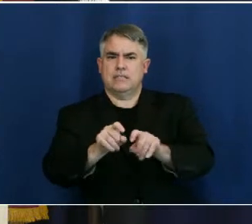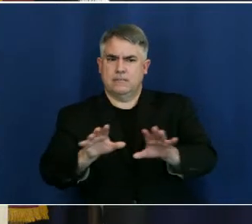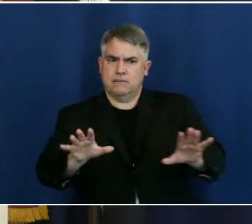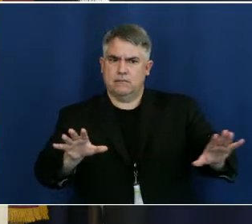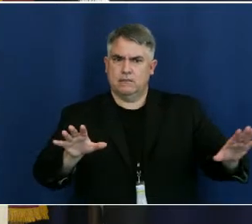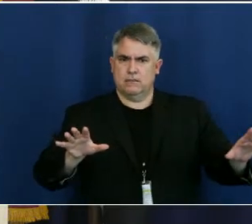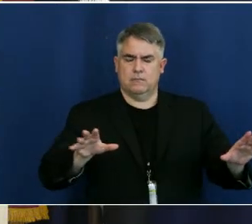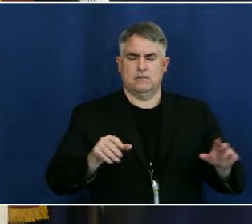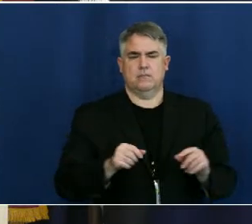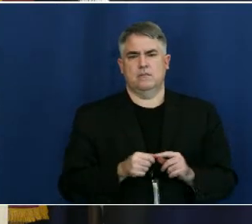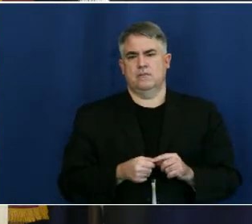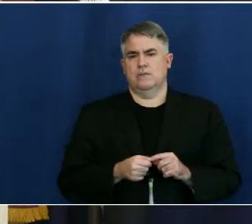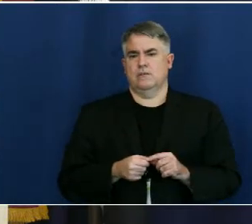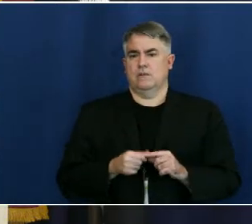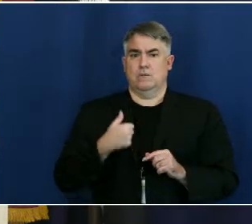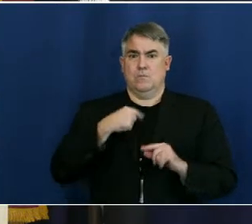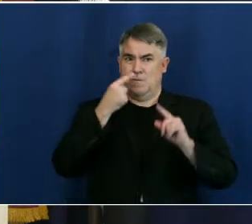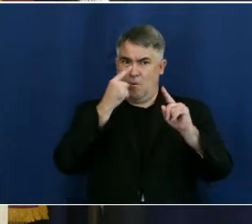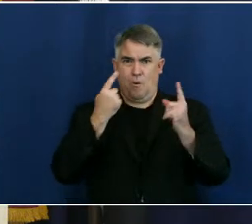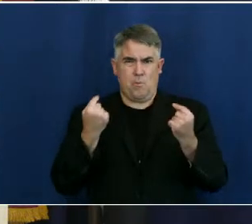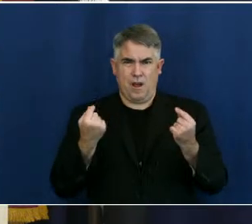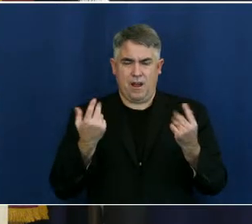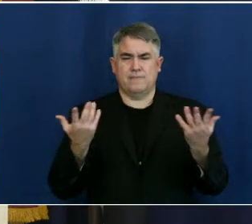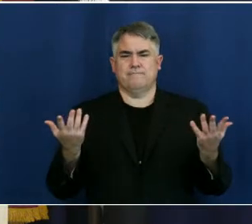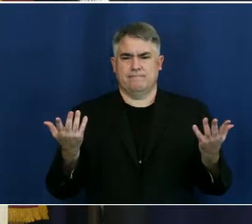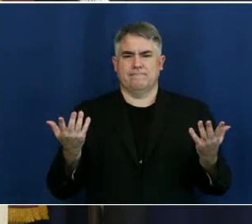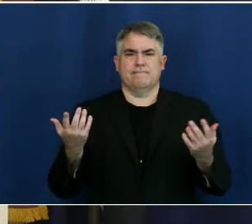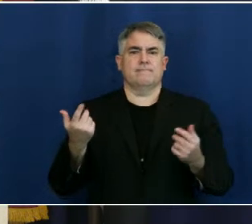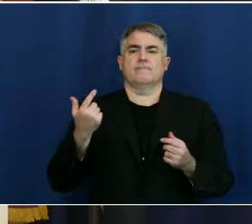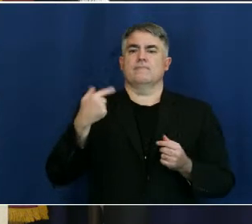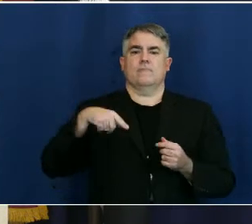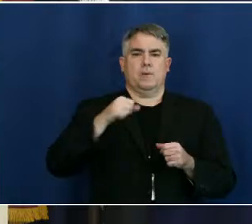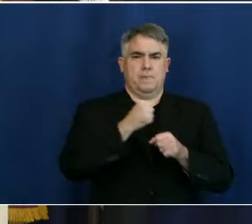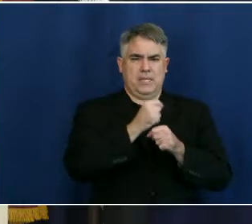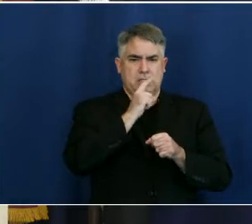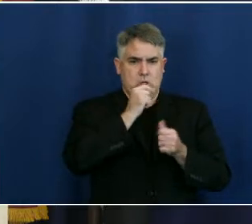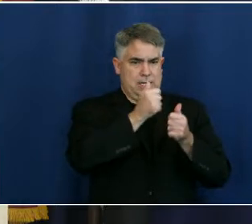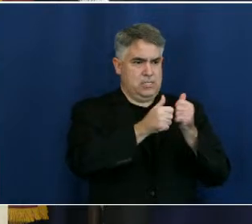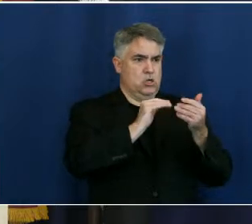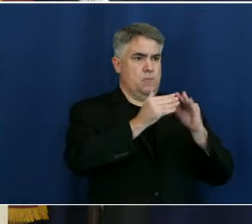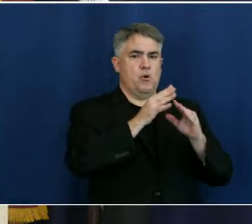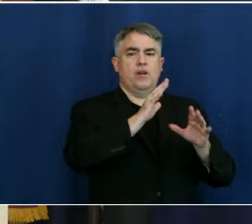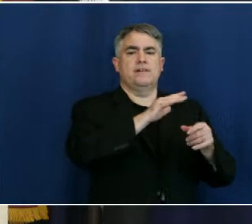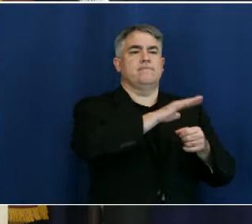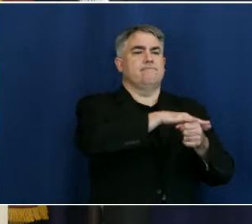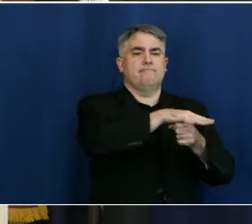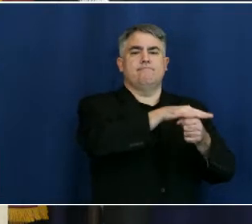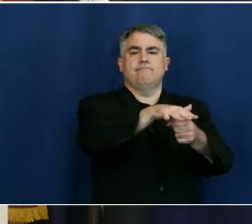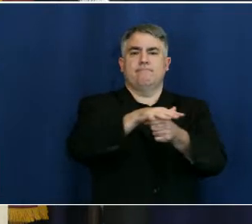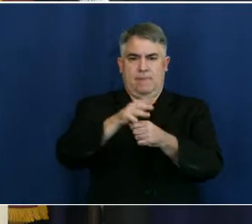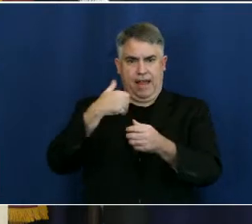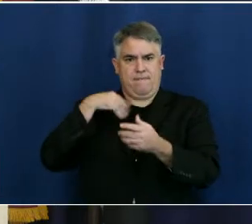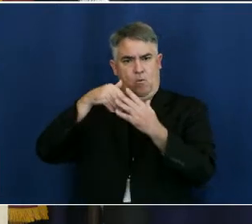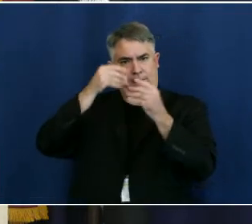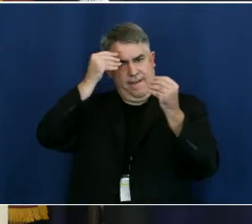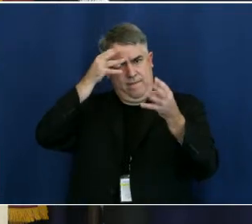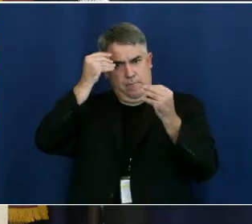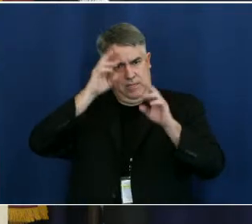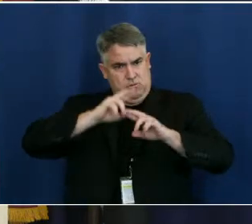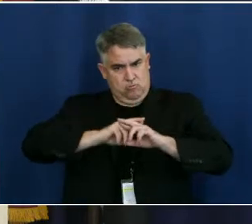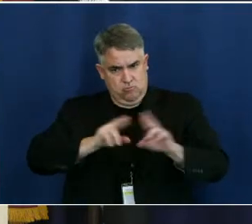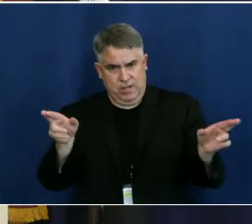created was to really ensure that the information that was getting out to our communities was really based on cultural